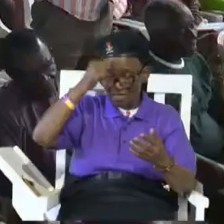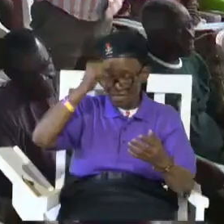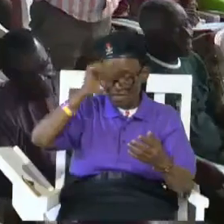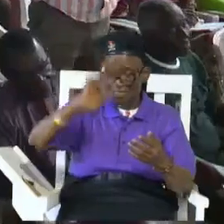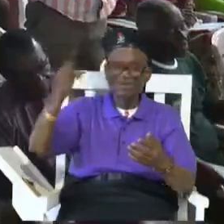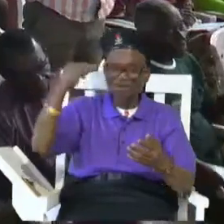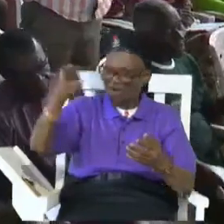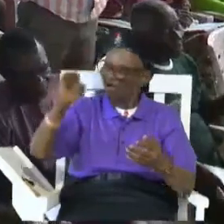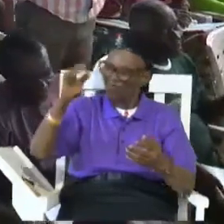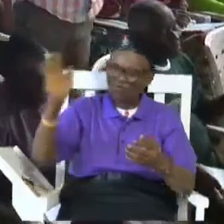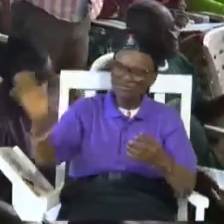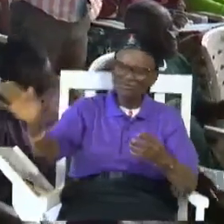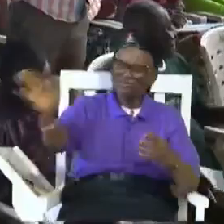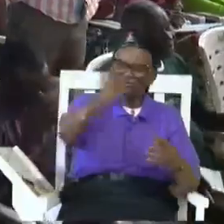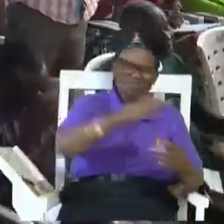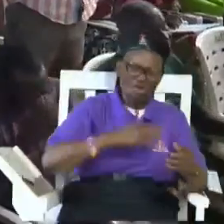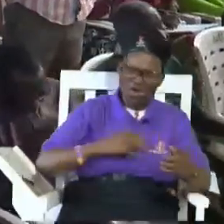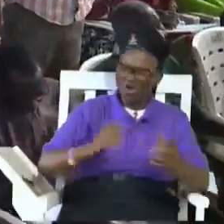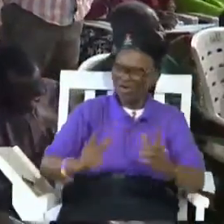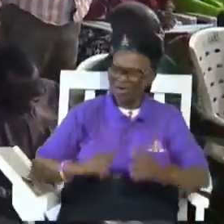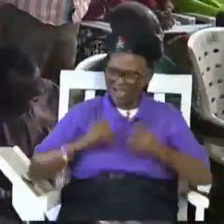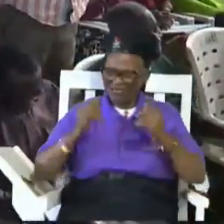Christmas.